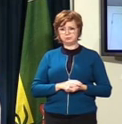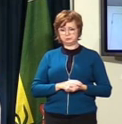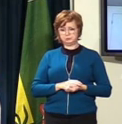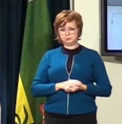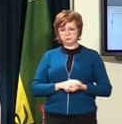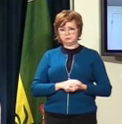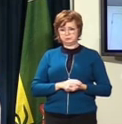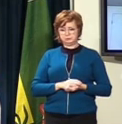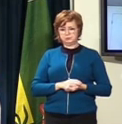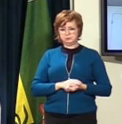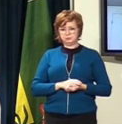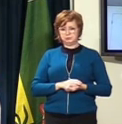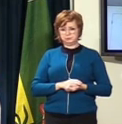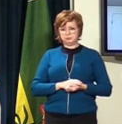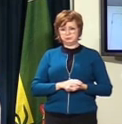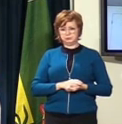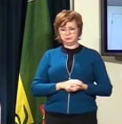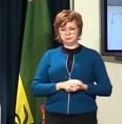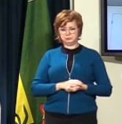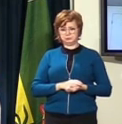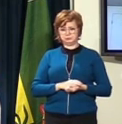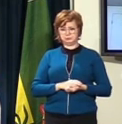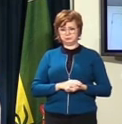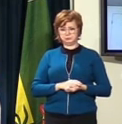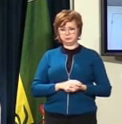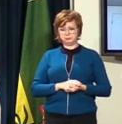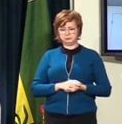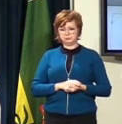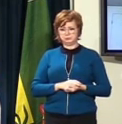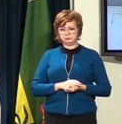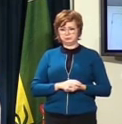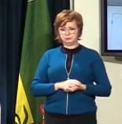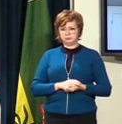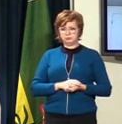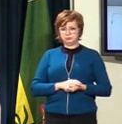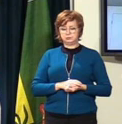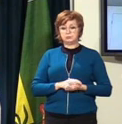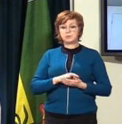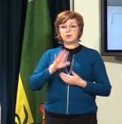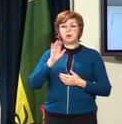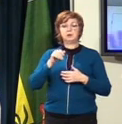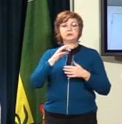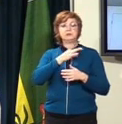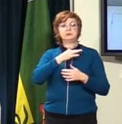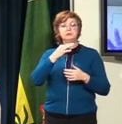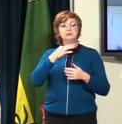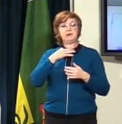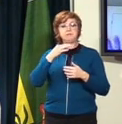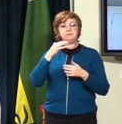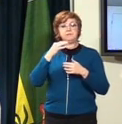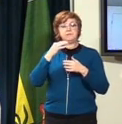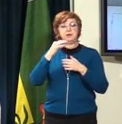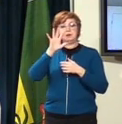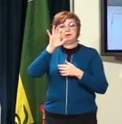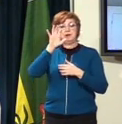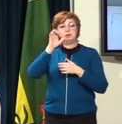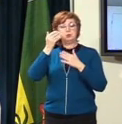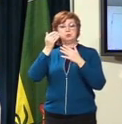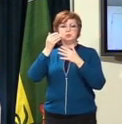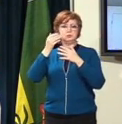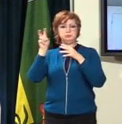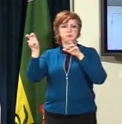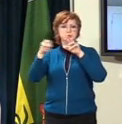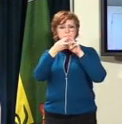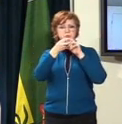Yeah, thanks, Scott. So the 500 plus resources, they are being mapped out to support different areas